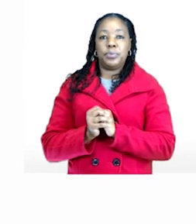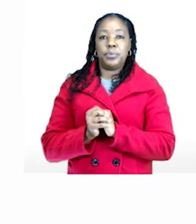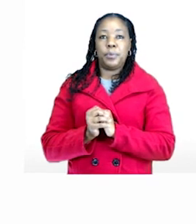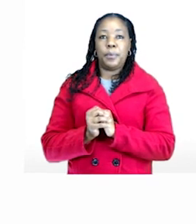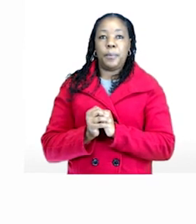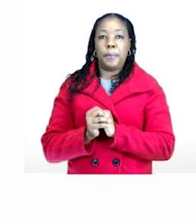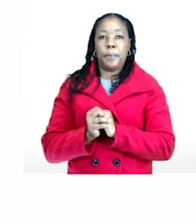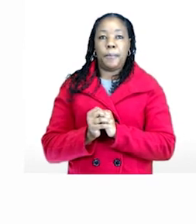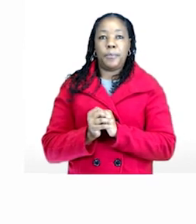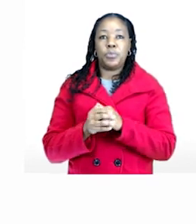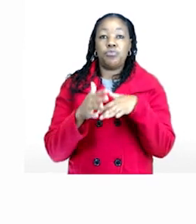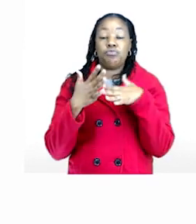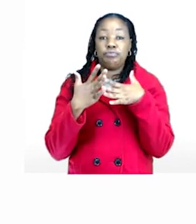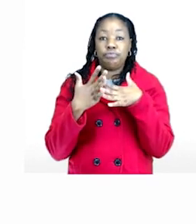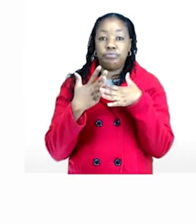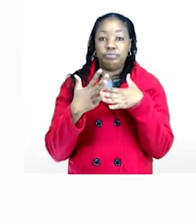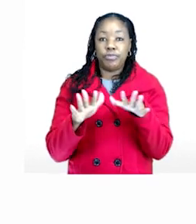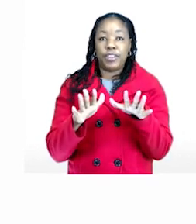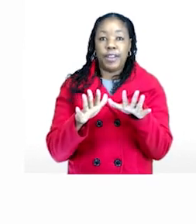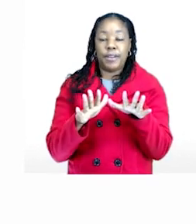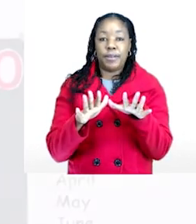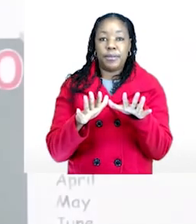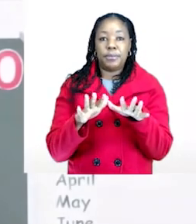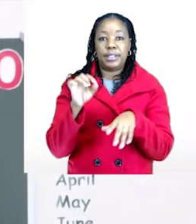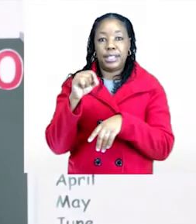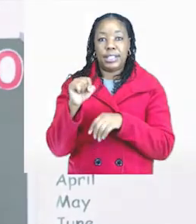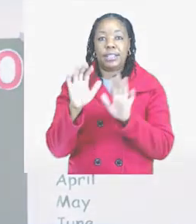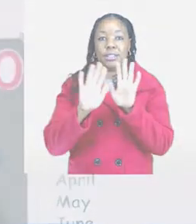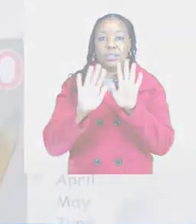booklet. Well done, boys and girls.